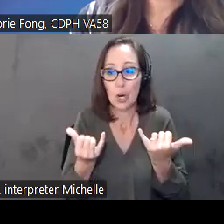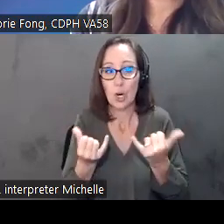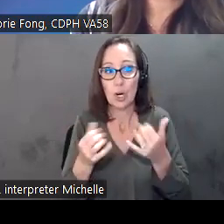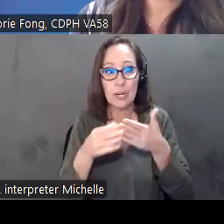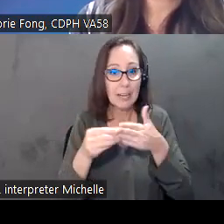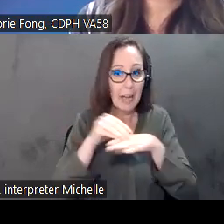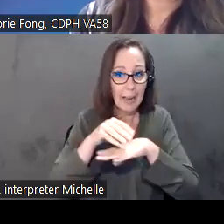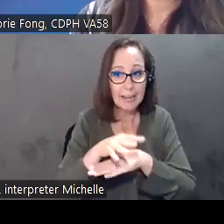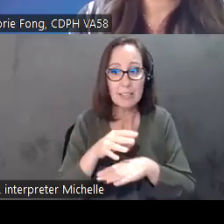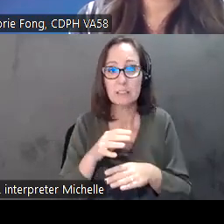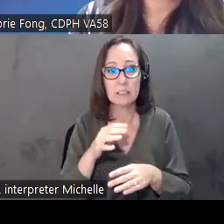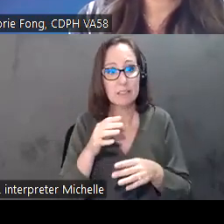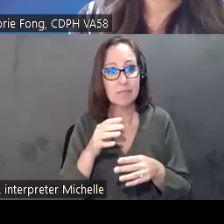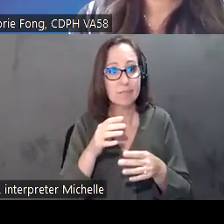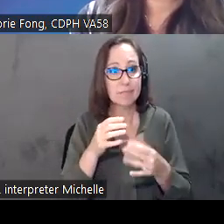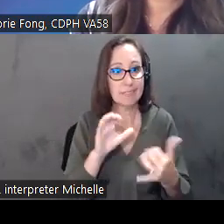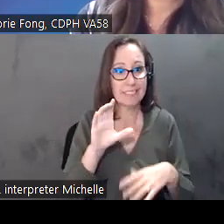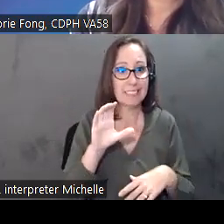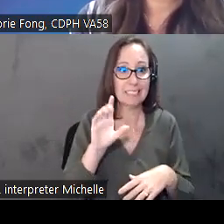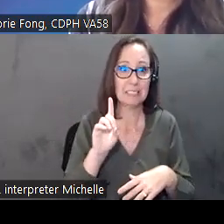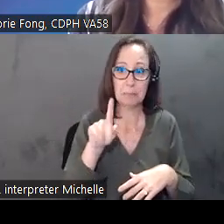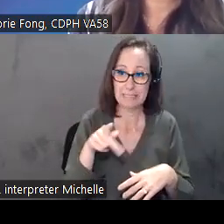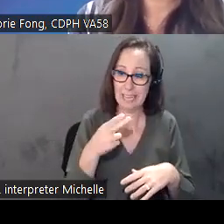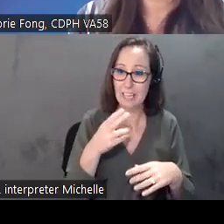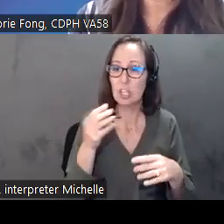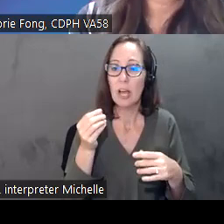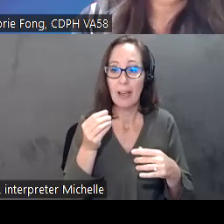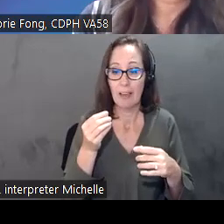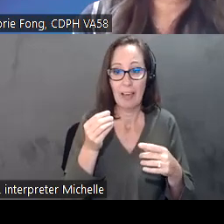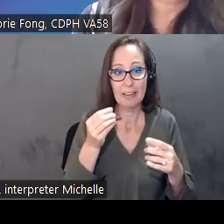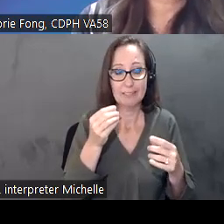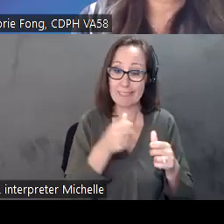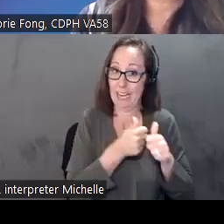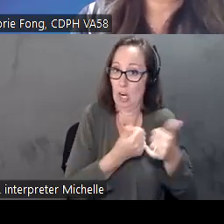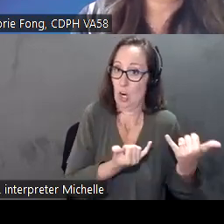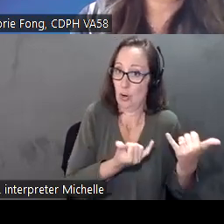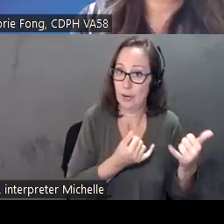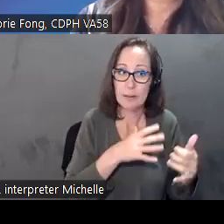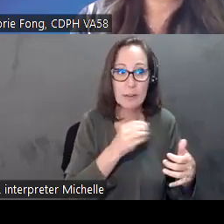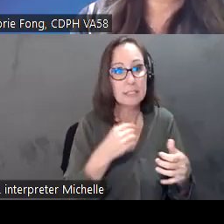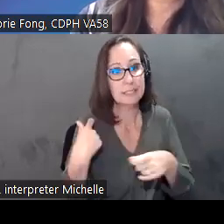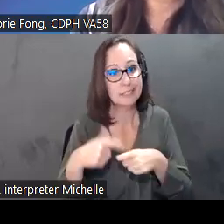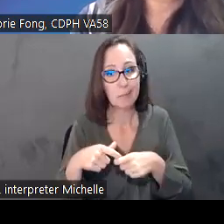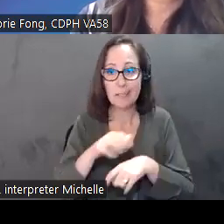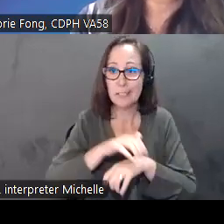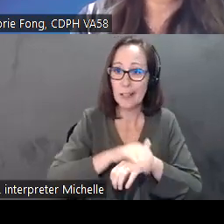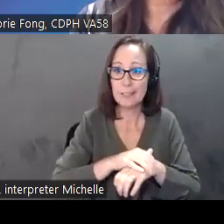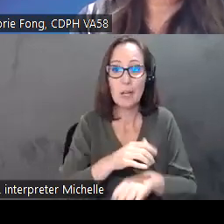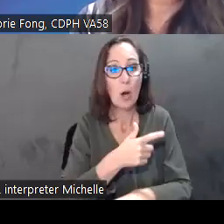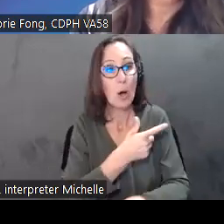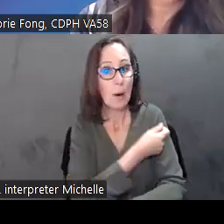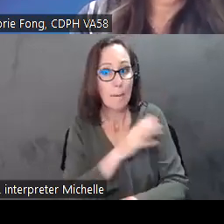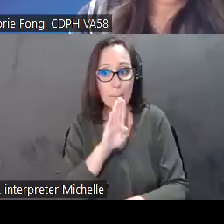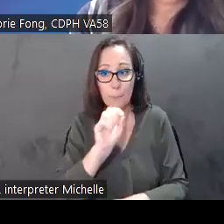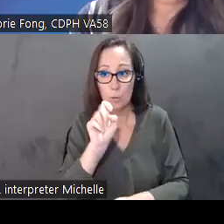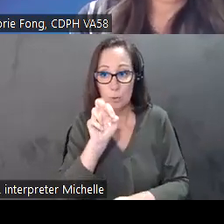is, as well as question and answers, I believe in Spanish and English at least, but you can find additional booster guidance information